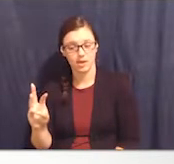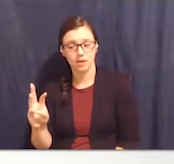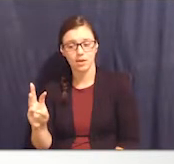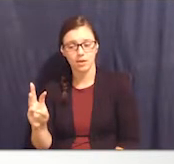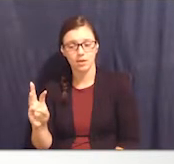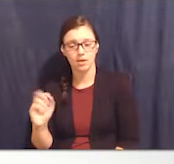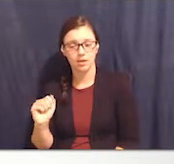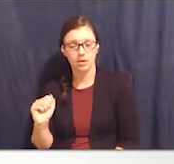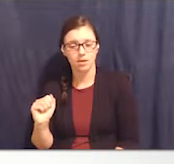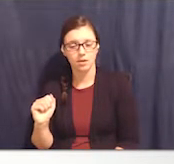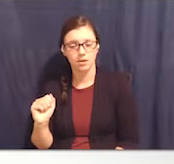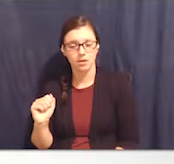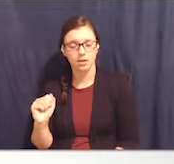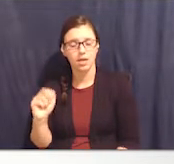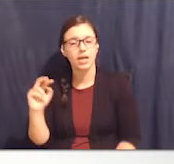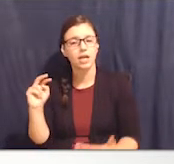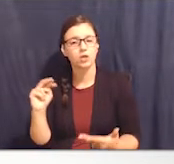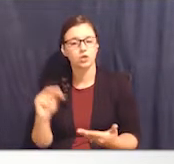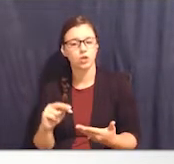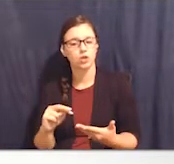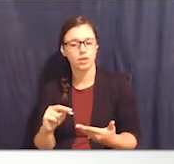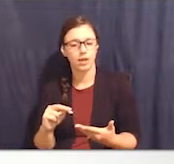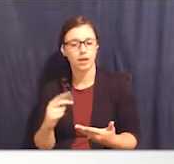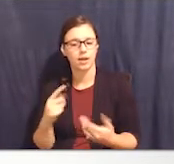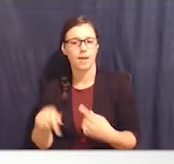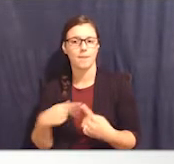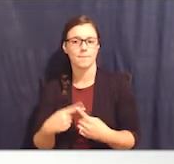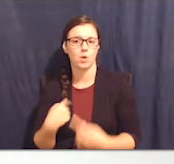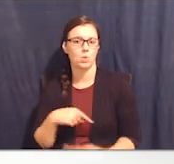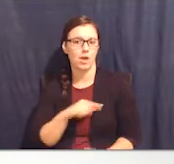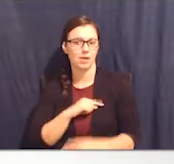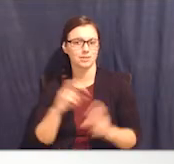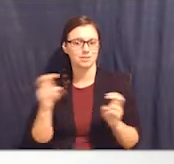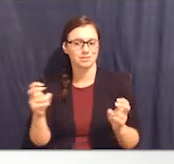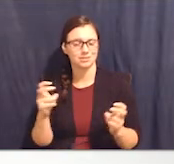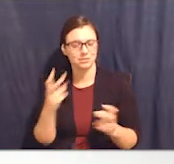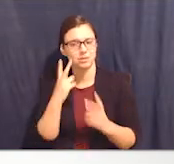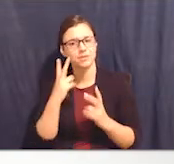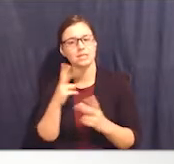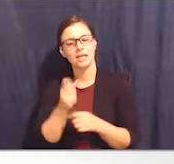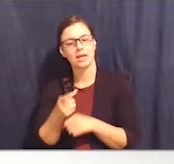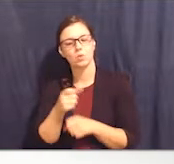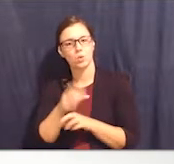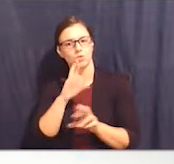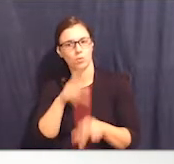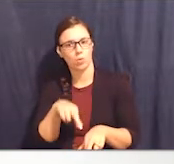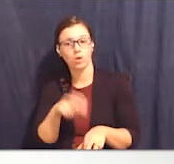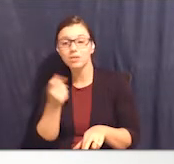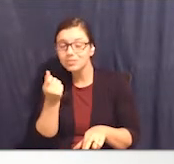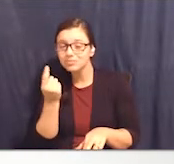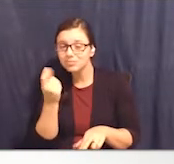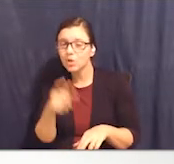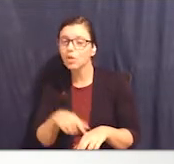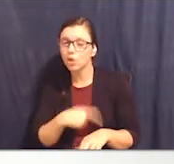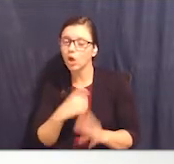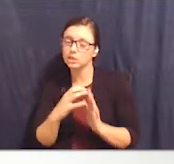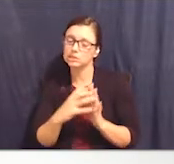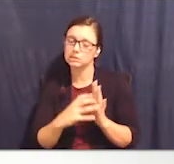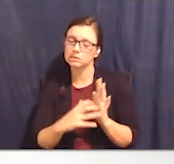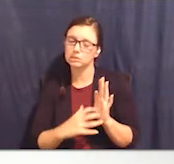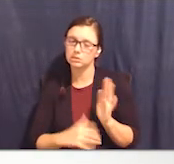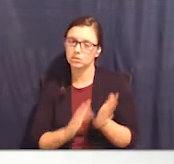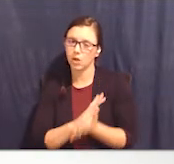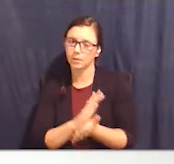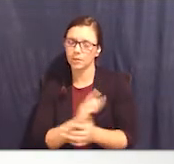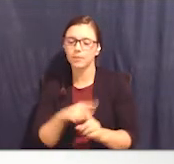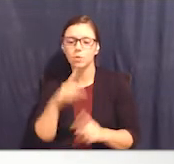certificate. At a technical college, that may be where a student receives an industry certification, and there are certain